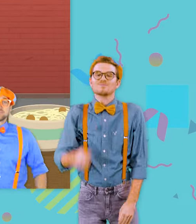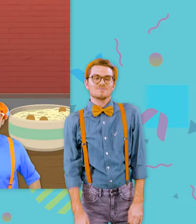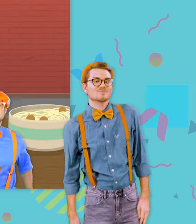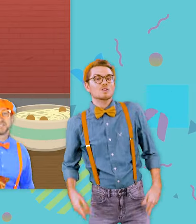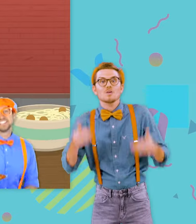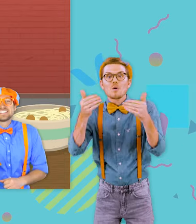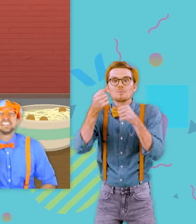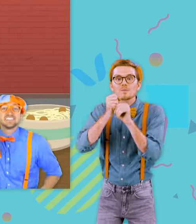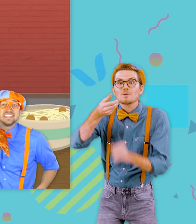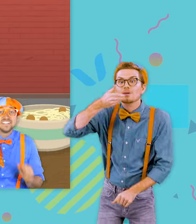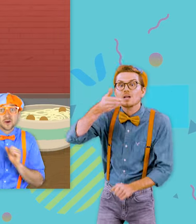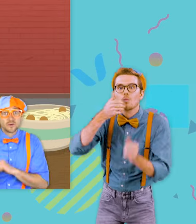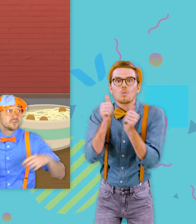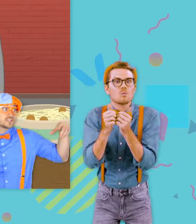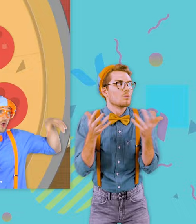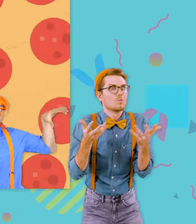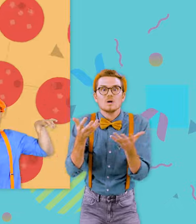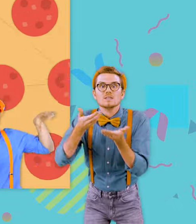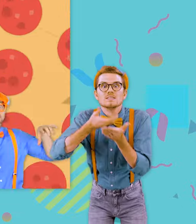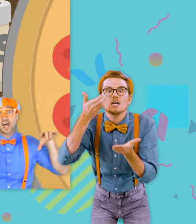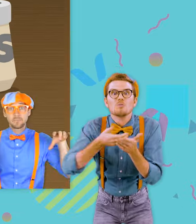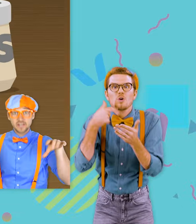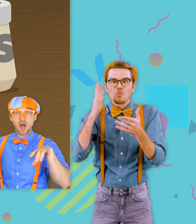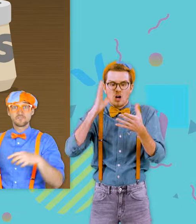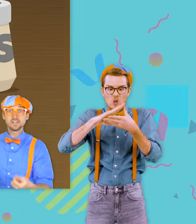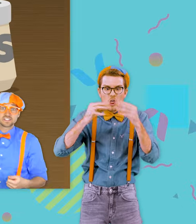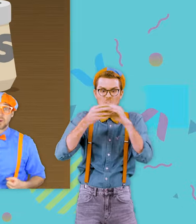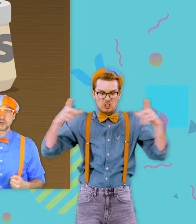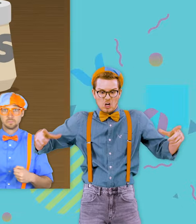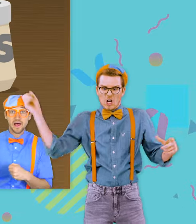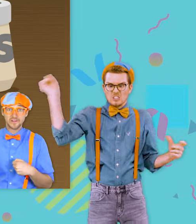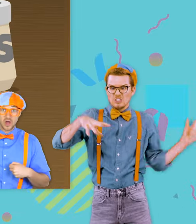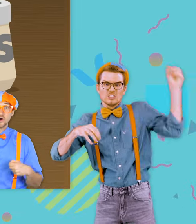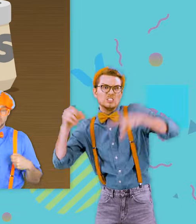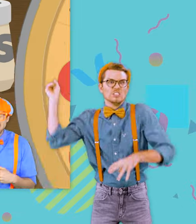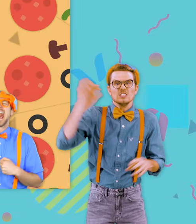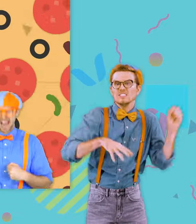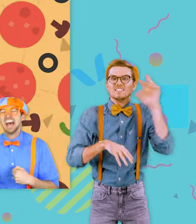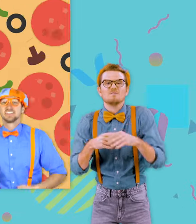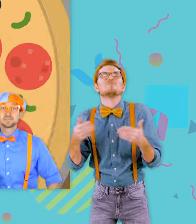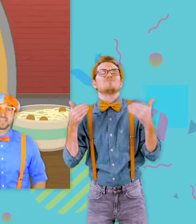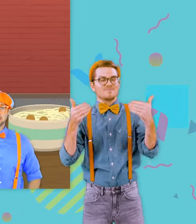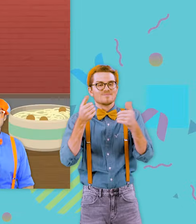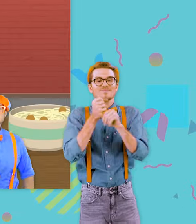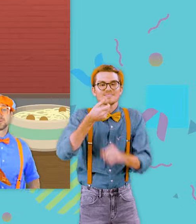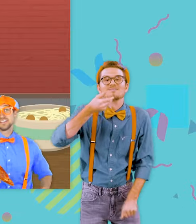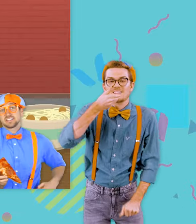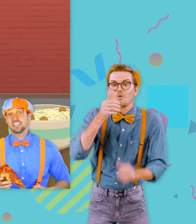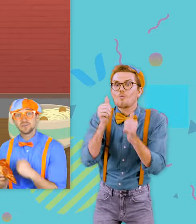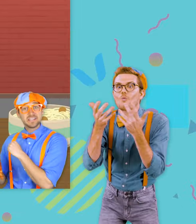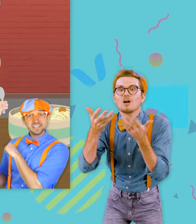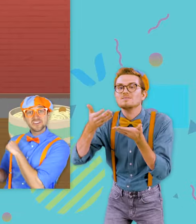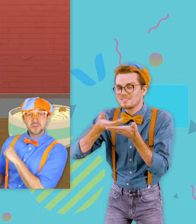Let's make a pizza with cereals. We'll top it off with some marshmallows. Let's make a pizza